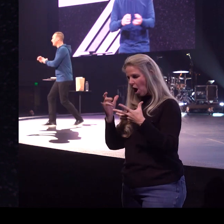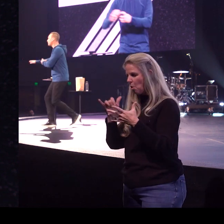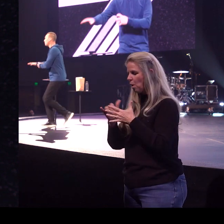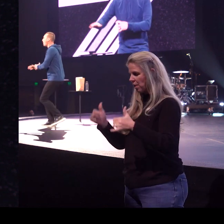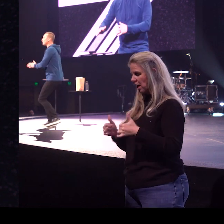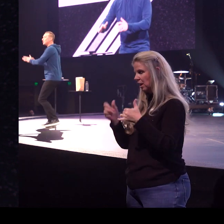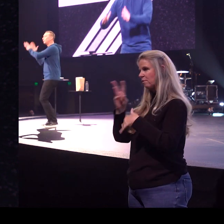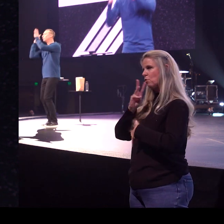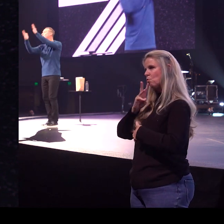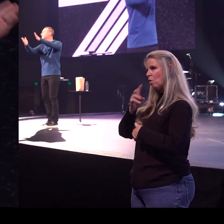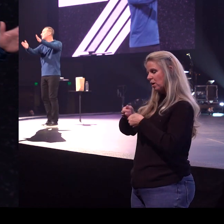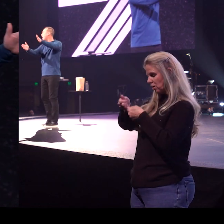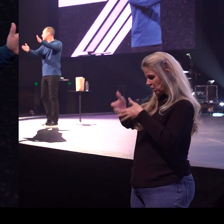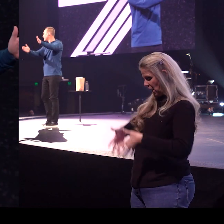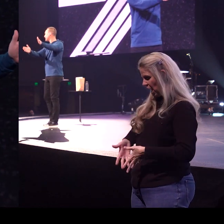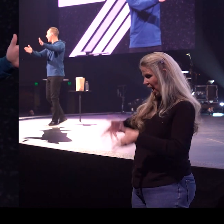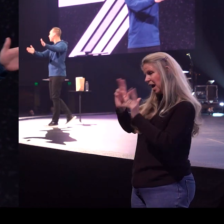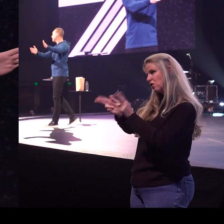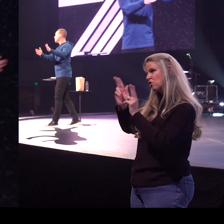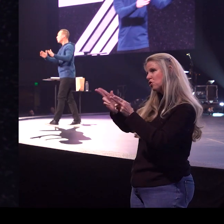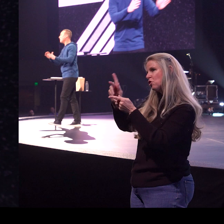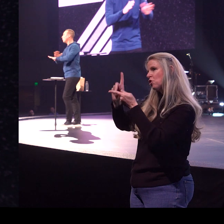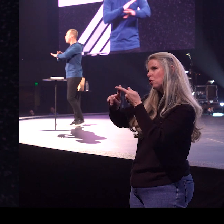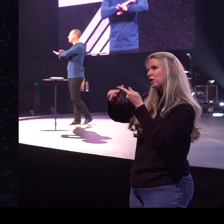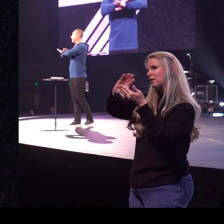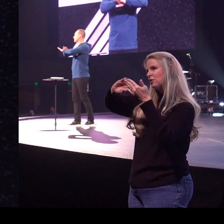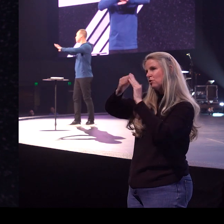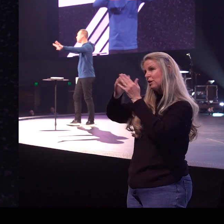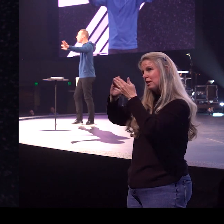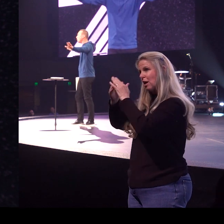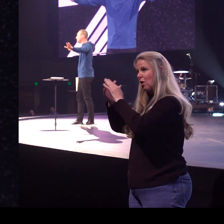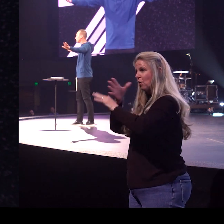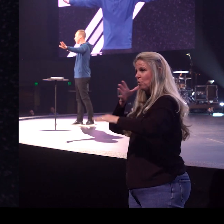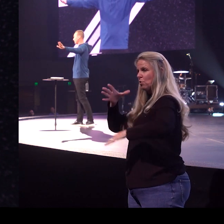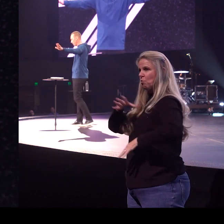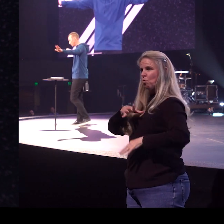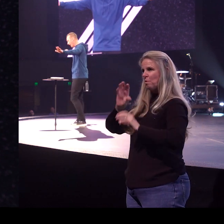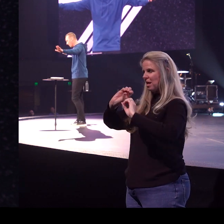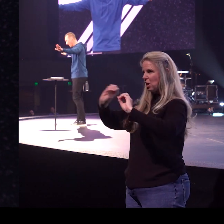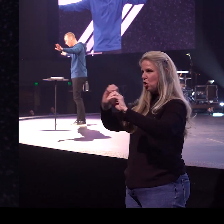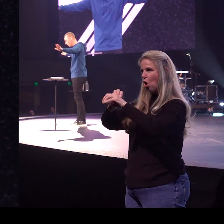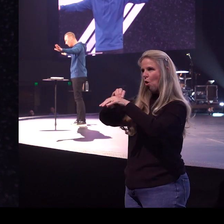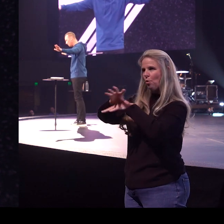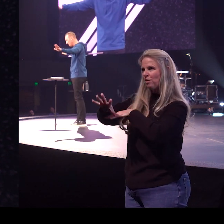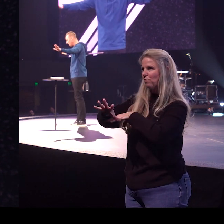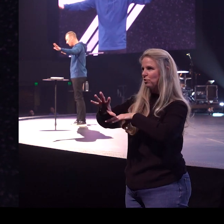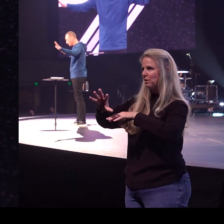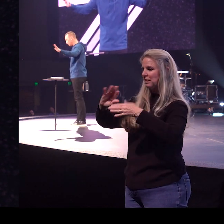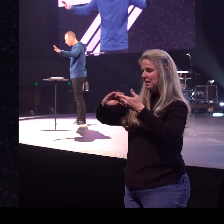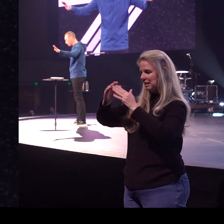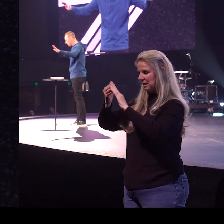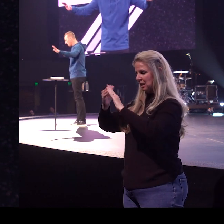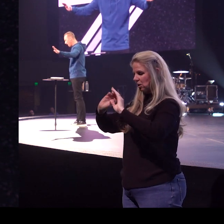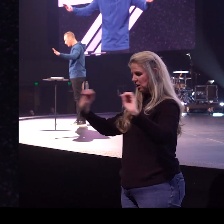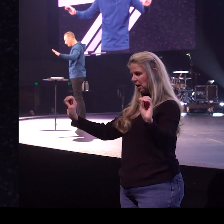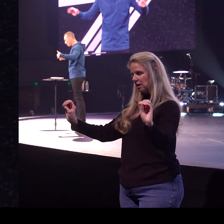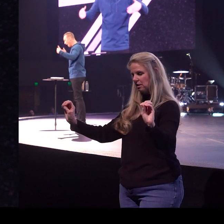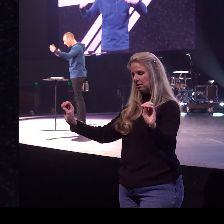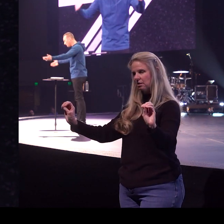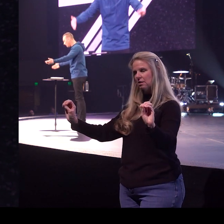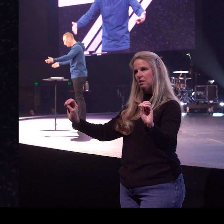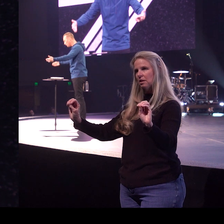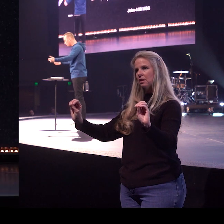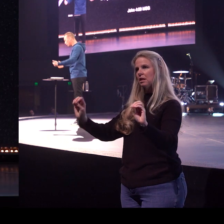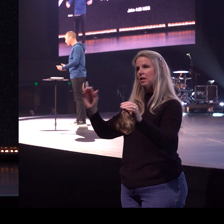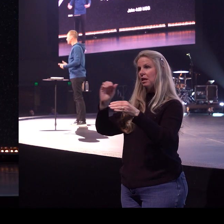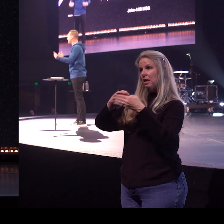rush, she leaves her pot and she rushes off to the town. Remember, a woman that has no influence in her town at all, says verse 29, back